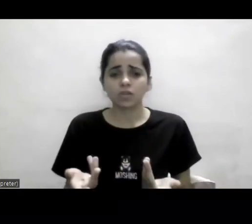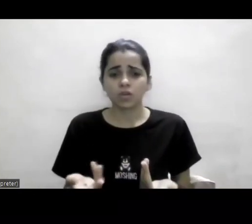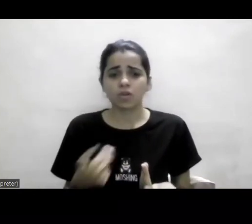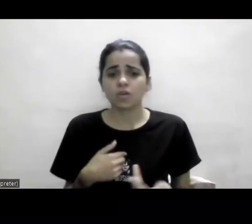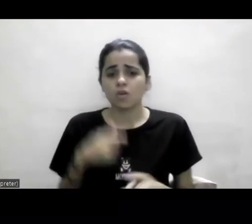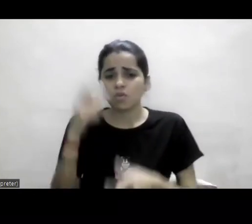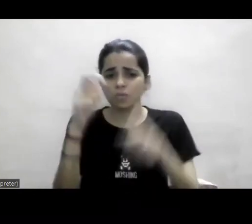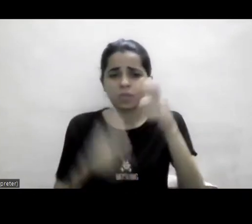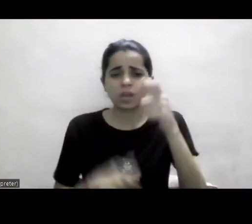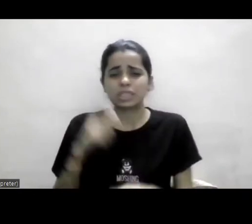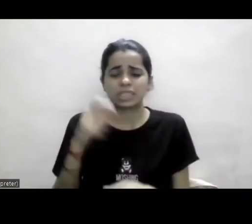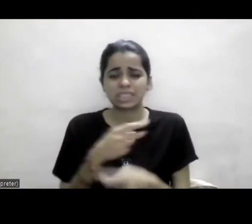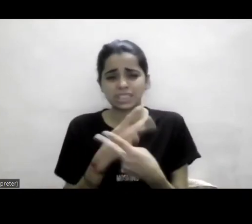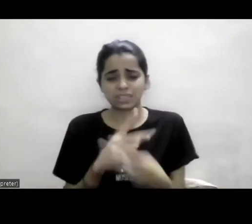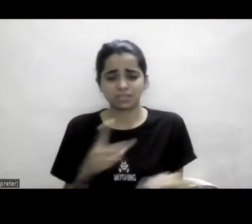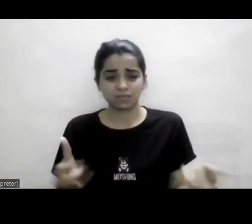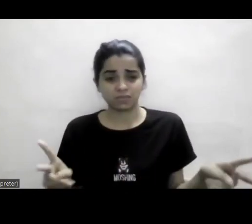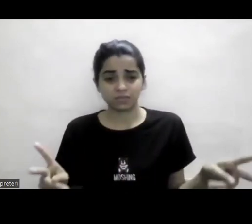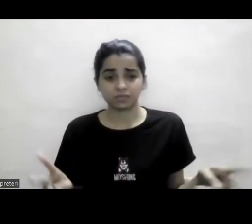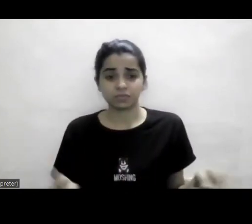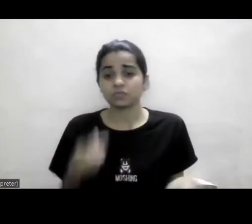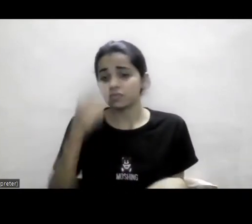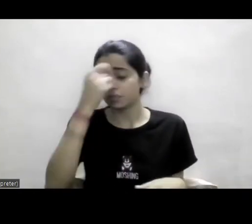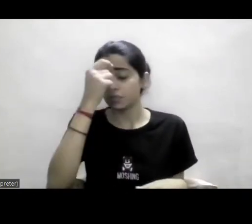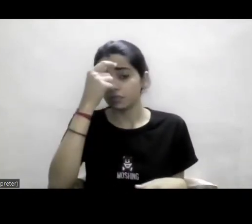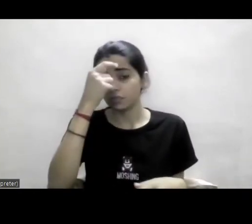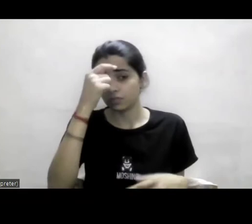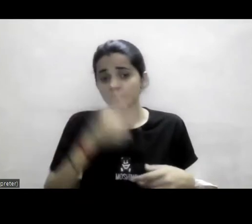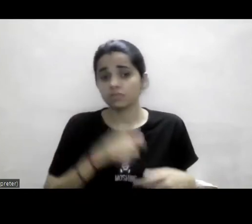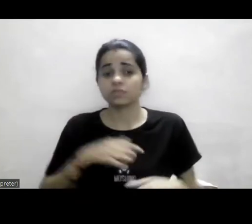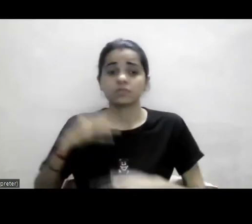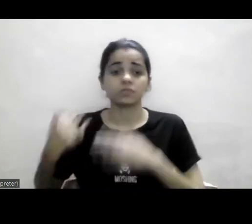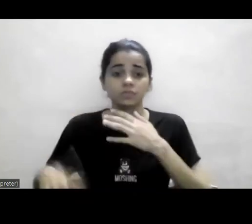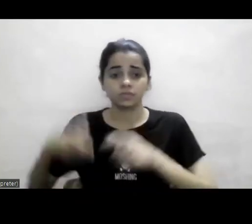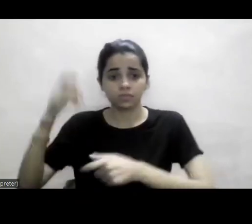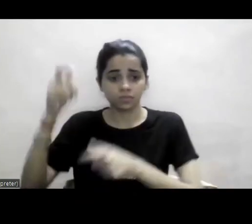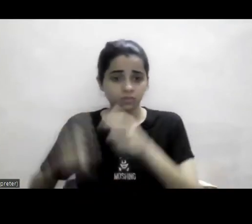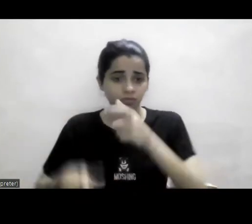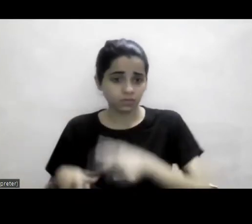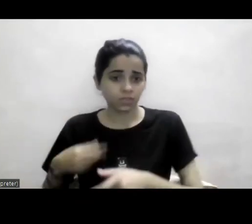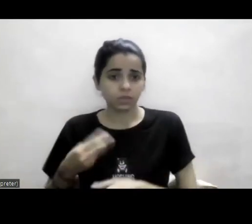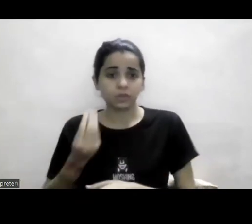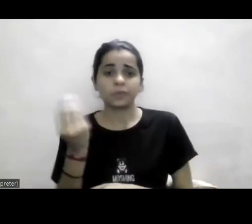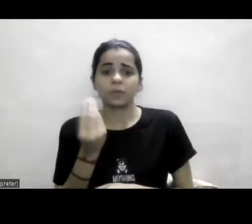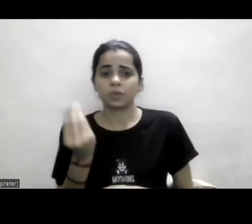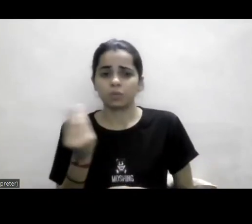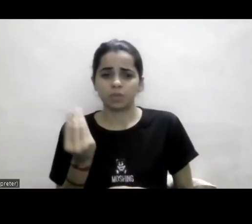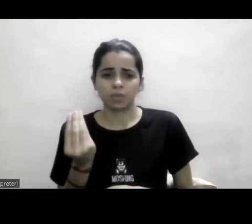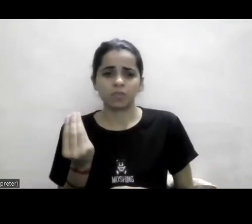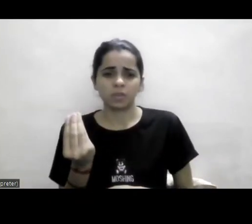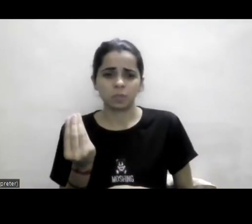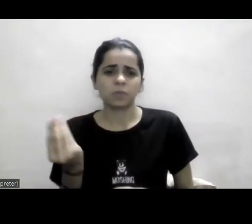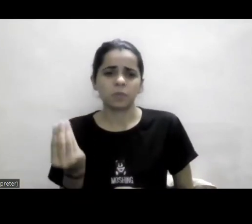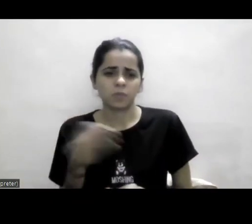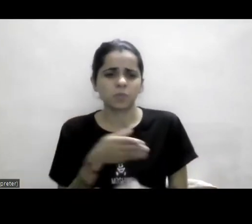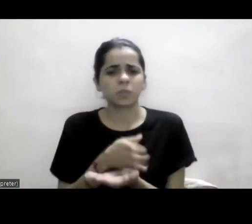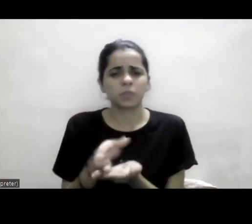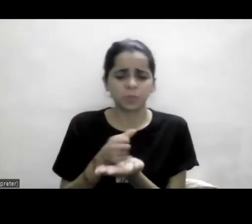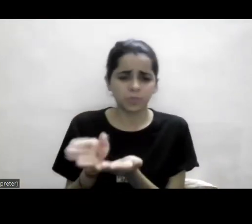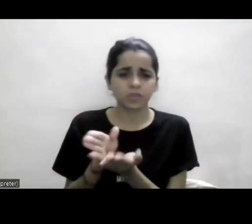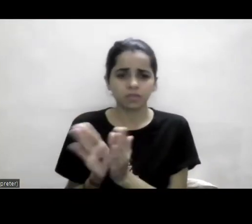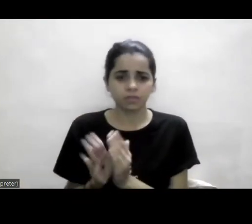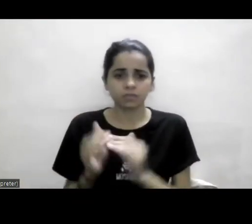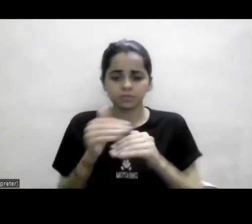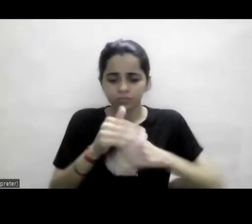we look down upon somebody, you know, due to these issues, then we also need to understand that maybe someday we could also traverse that boundary. And